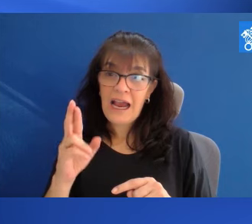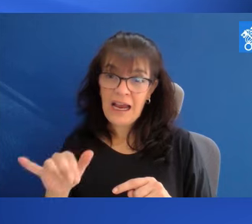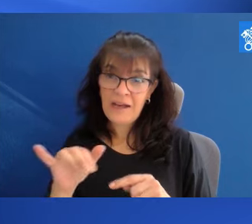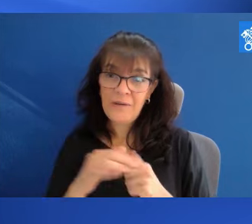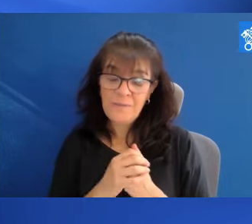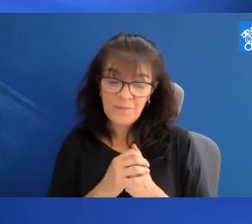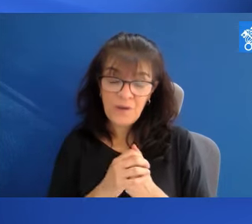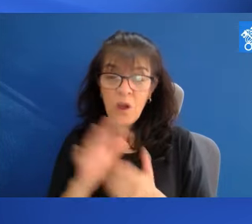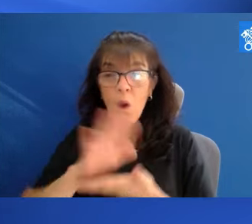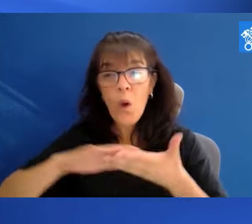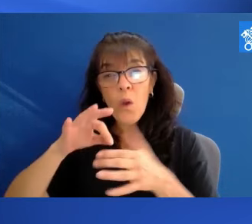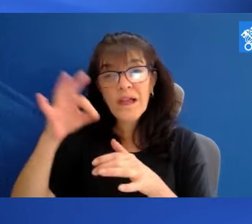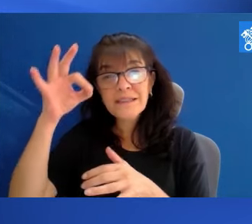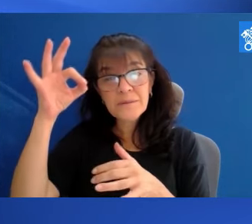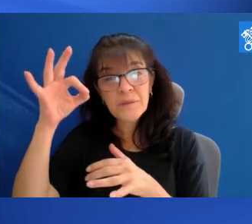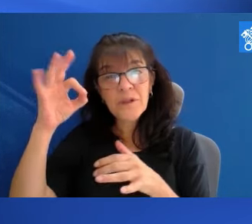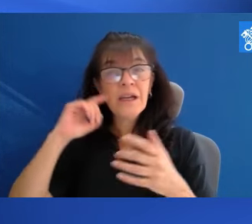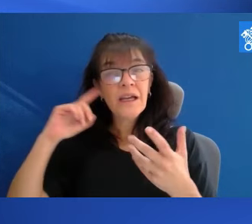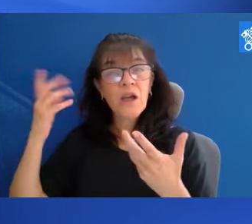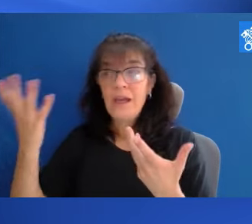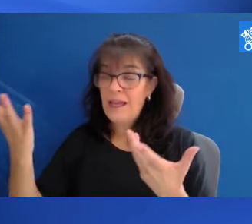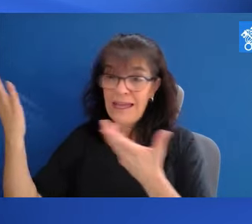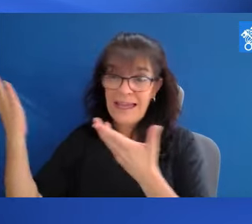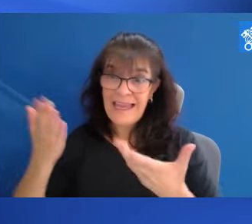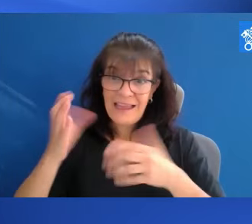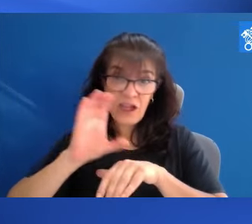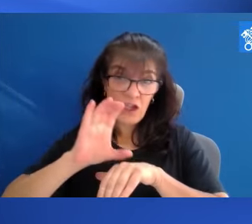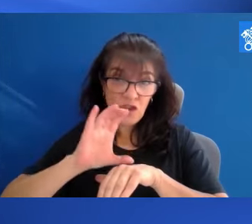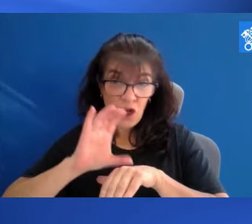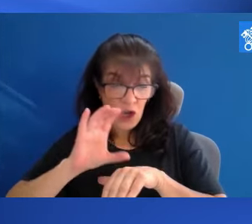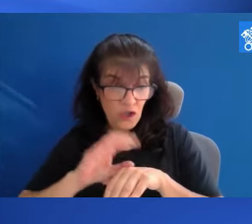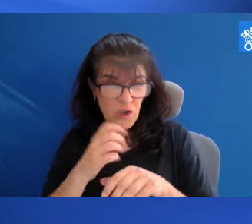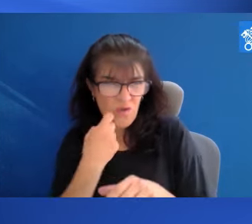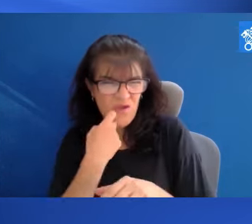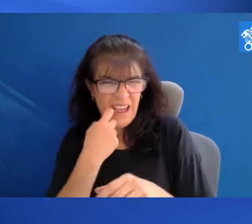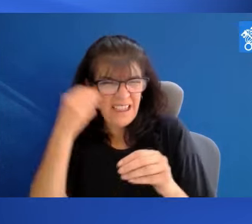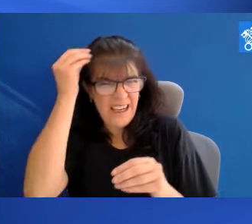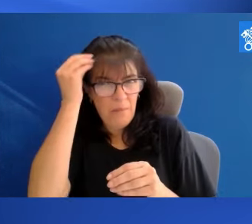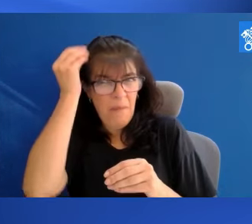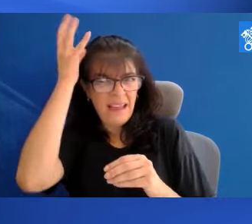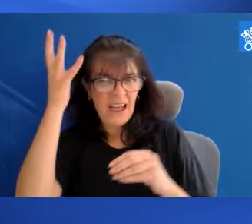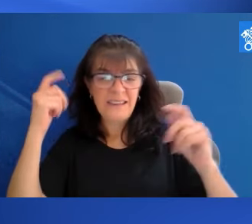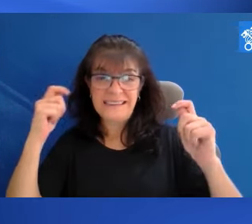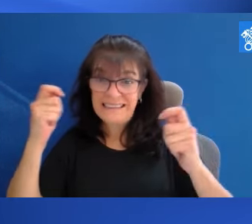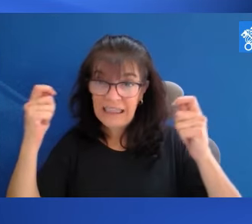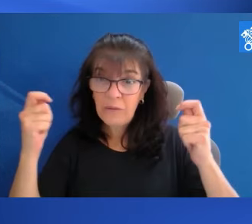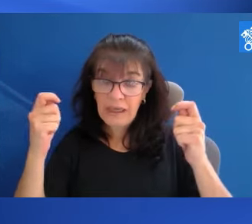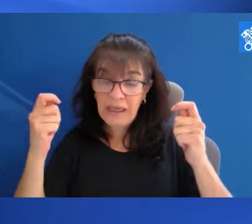May the Holy Spirit, whose presence in the Church we recalled on the recent solemnity of Pentecost,